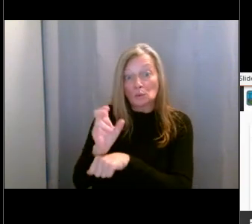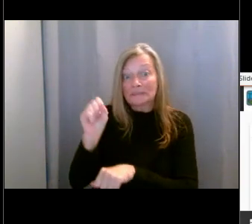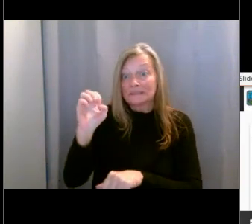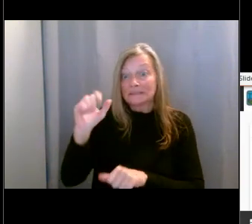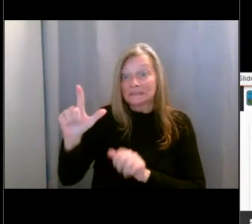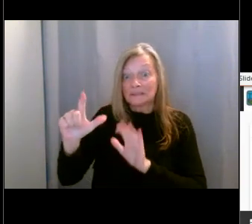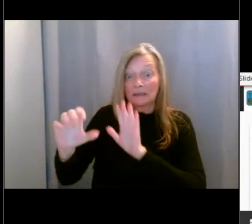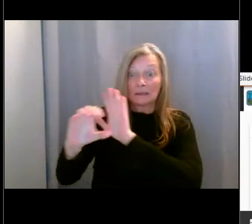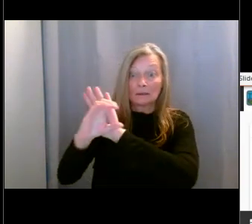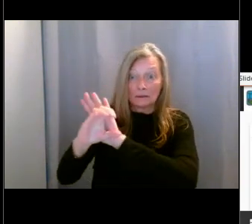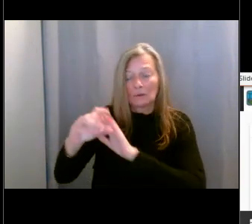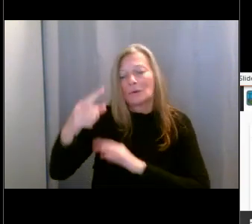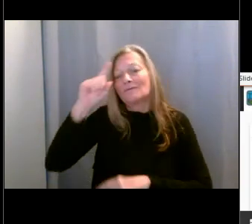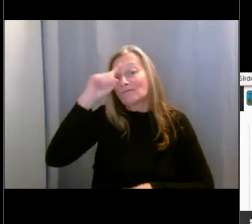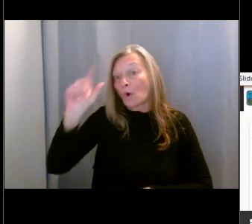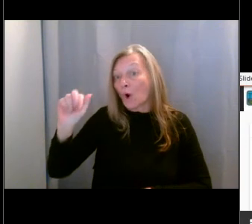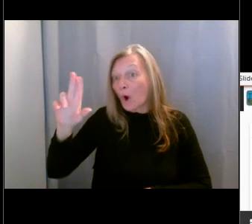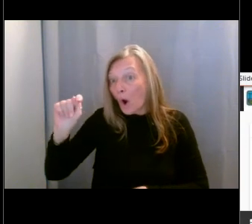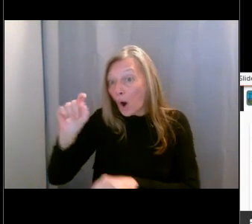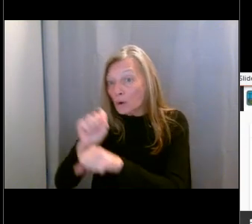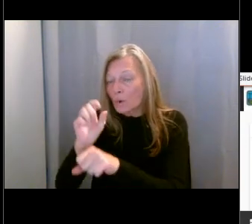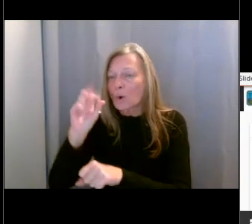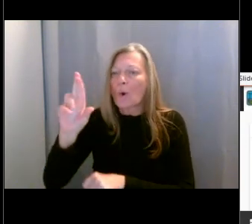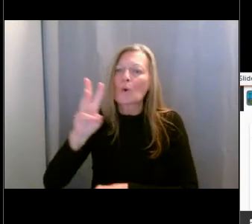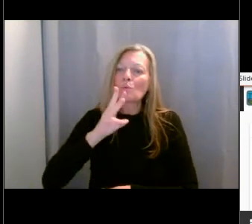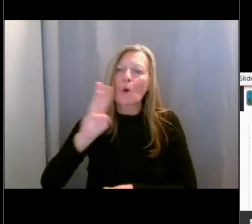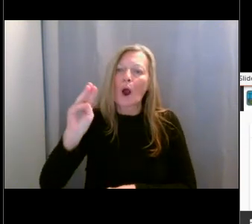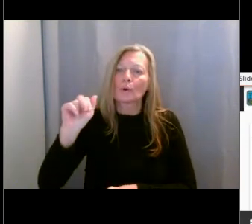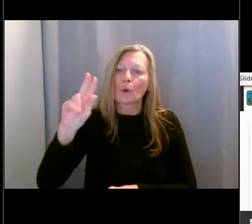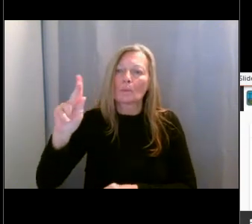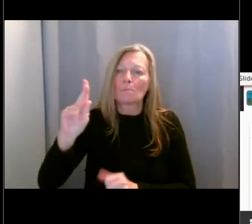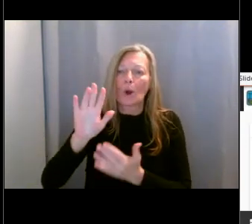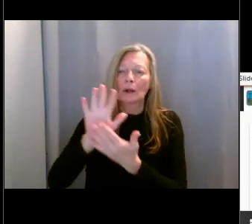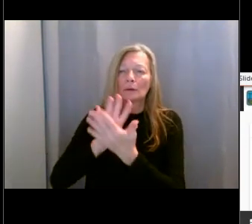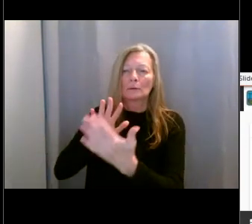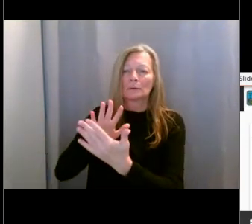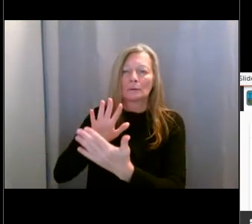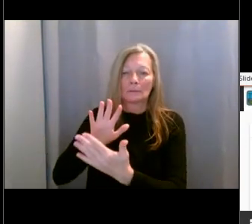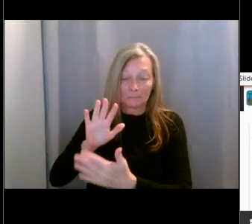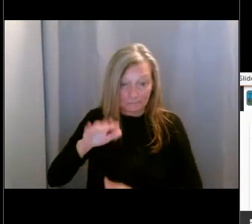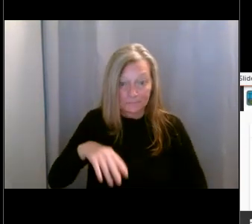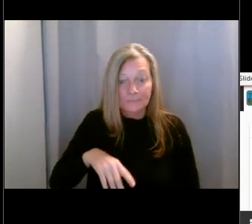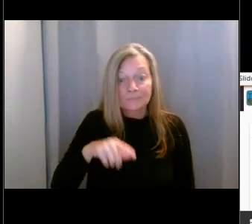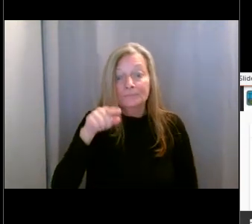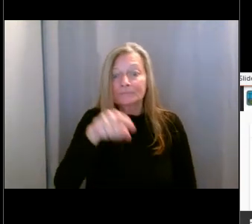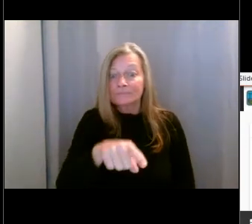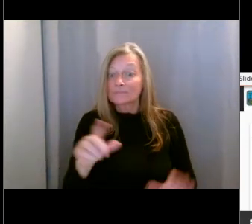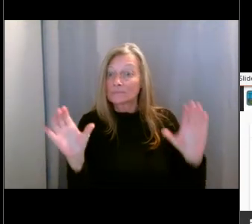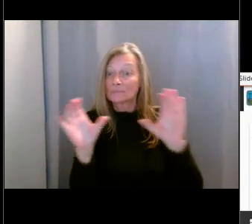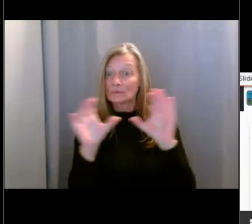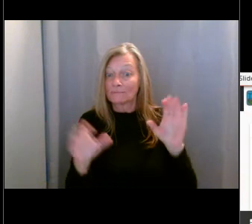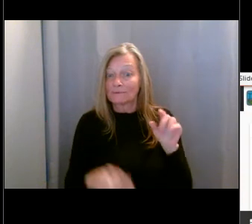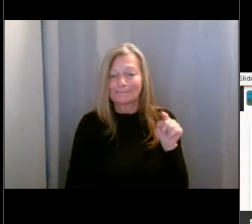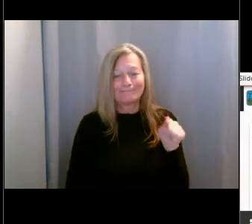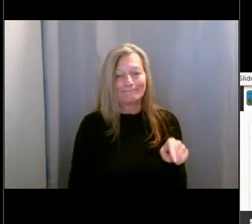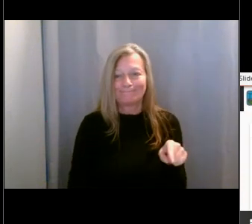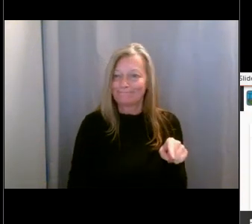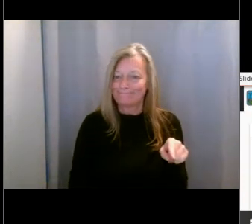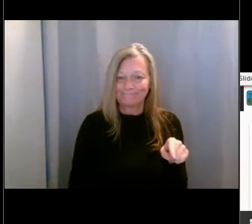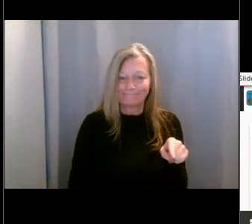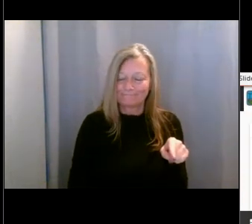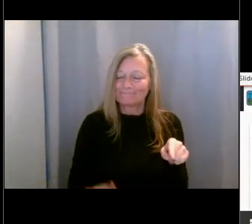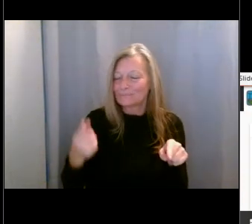watermark. What about this certificate? This isn't, and a couple of